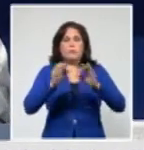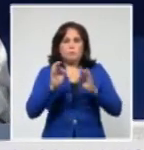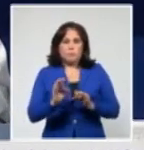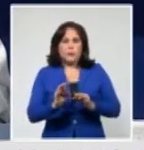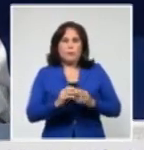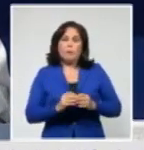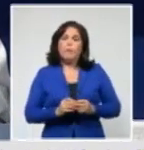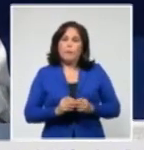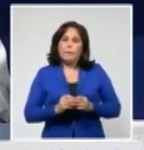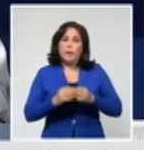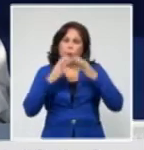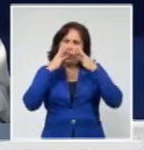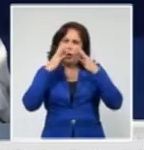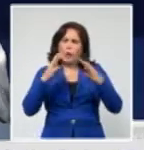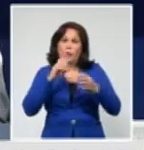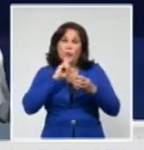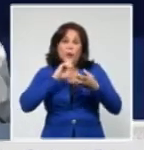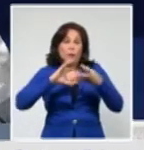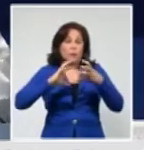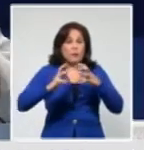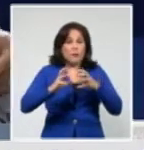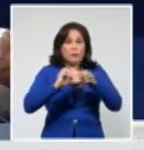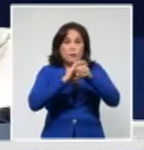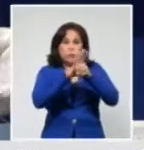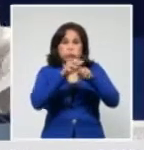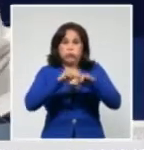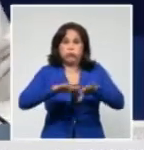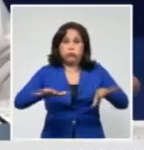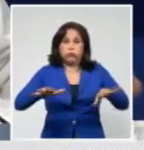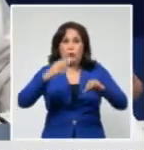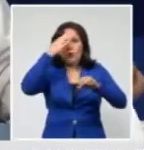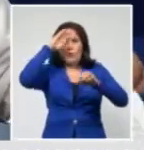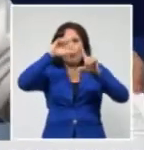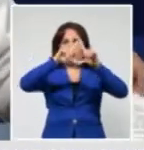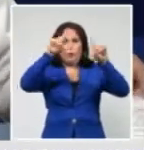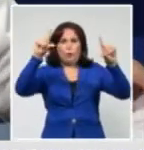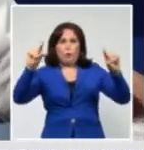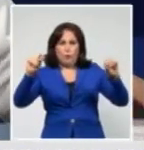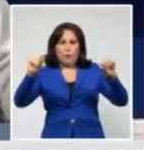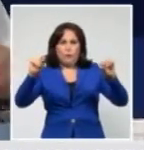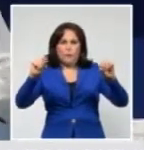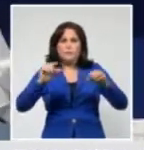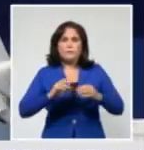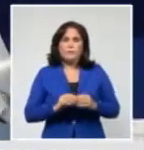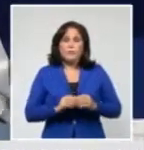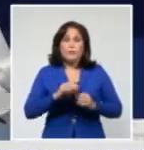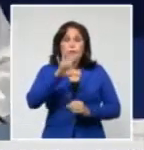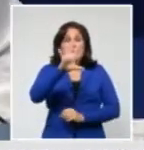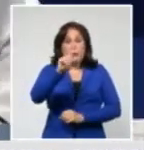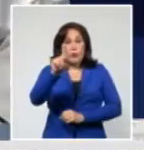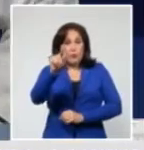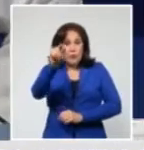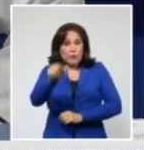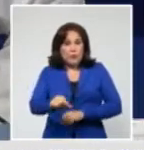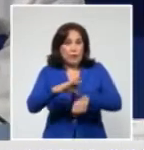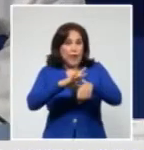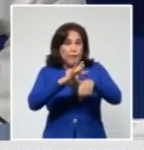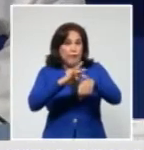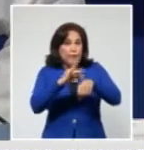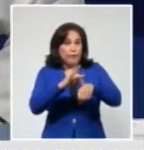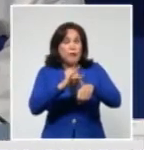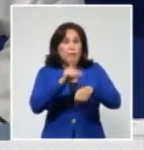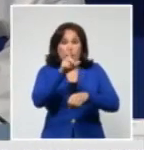on and so forth from all of the country's territories. Of the 51 positive cases diagnosed